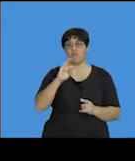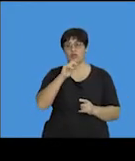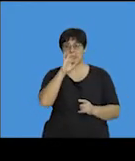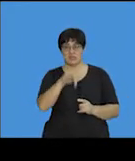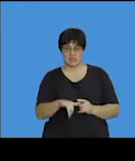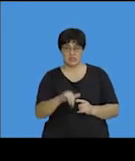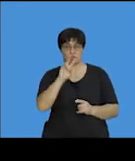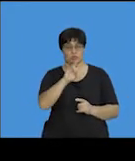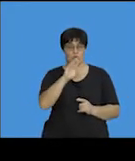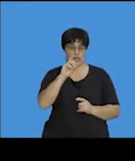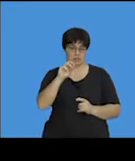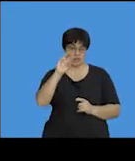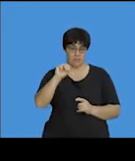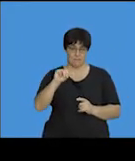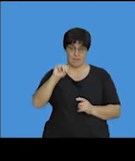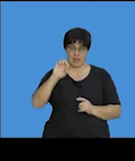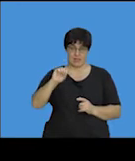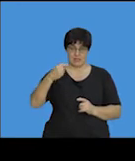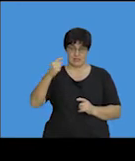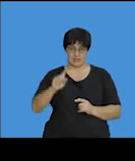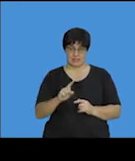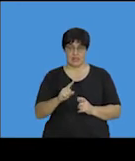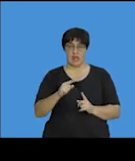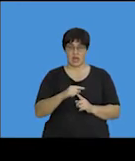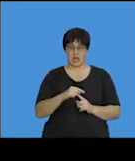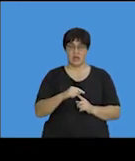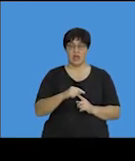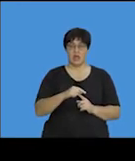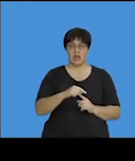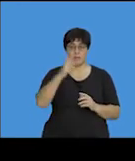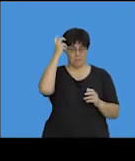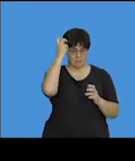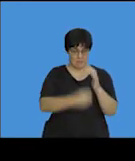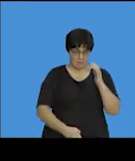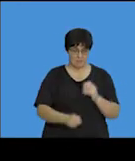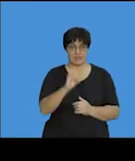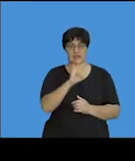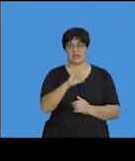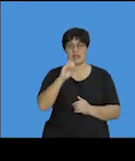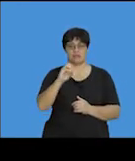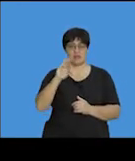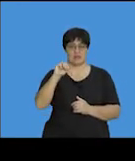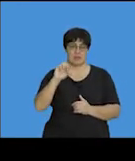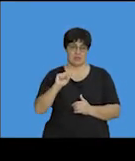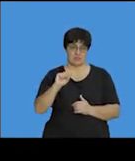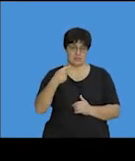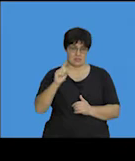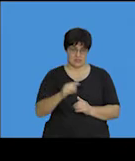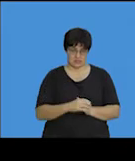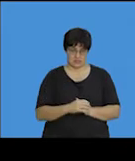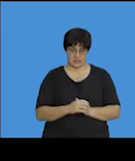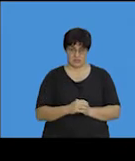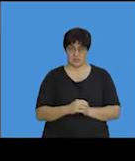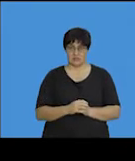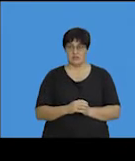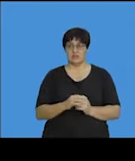my initial, and strikes the ground at 300, so that's final. Calculate the